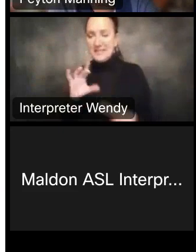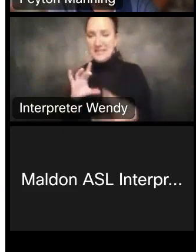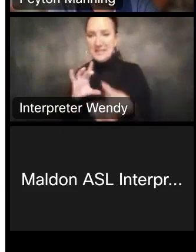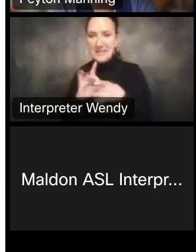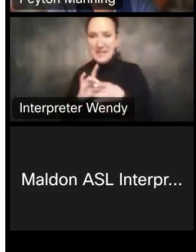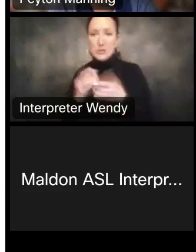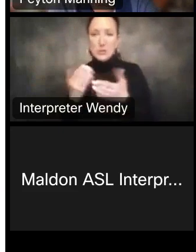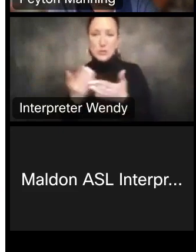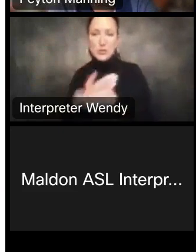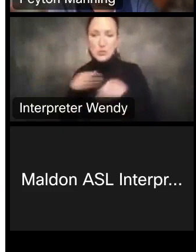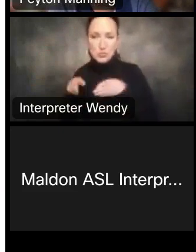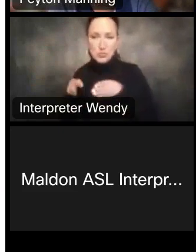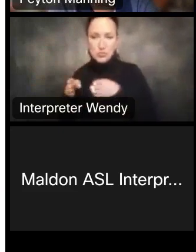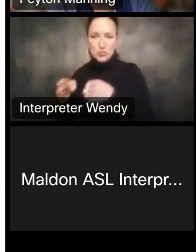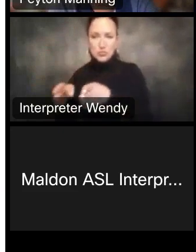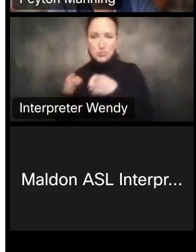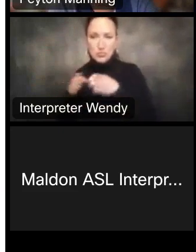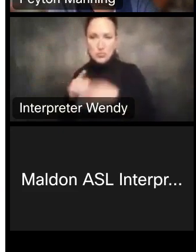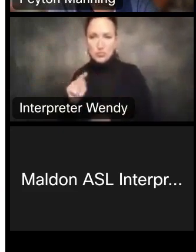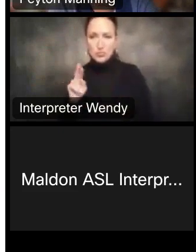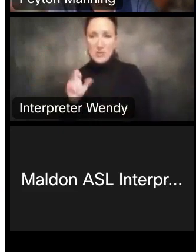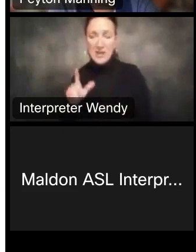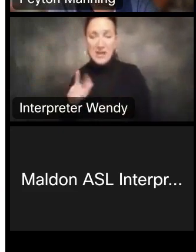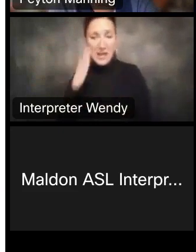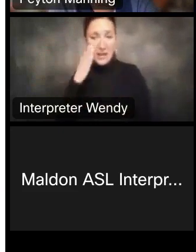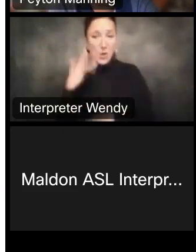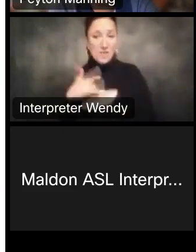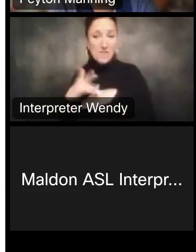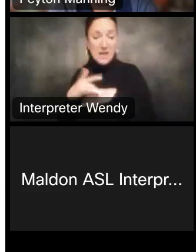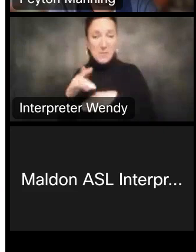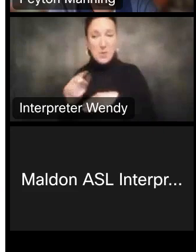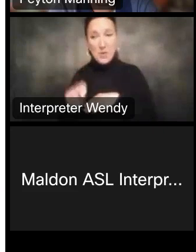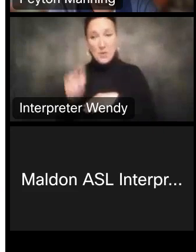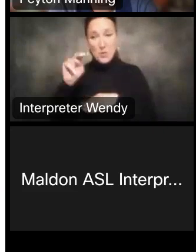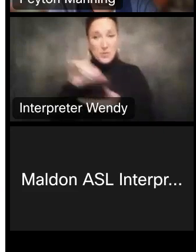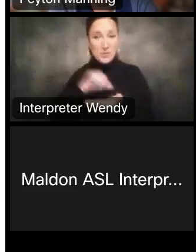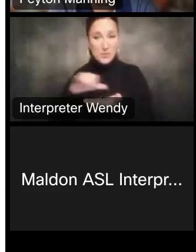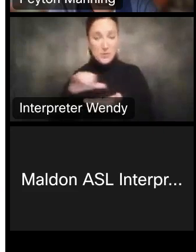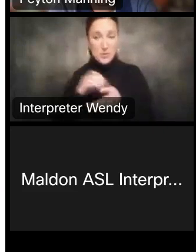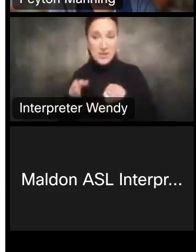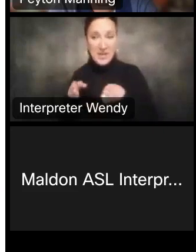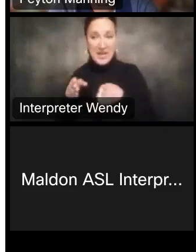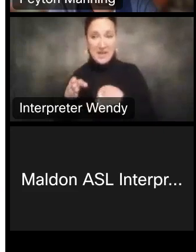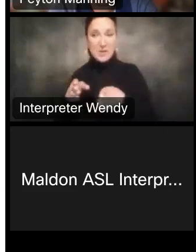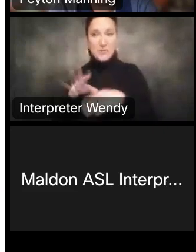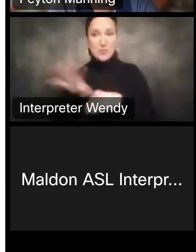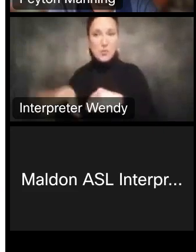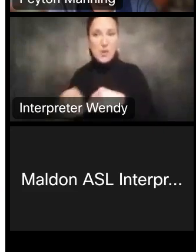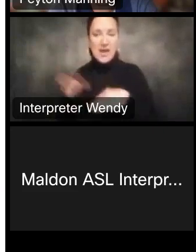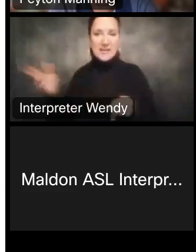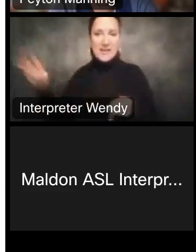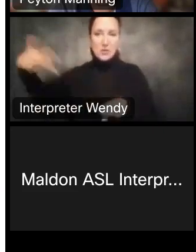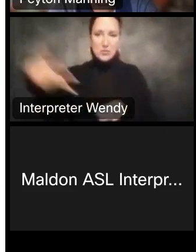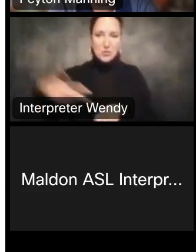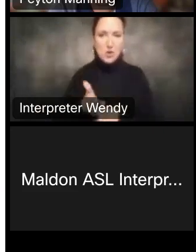trail. I know there's some space on the north side of New York Avenue to build a ramp there. With